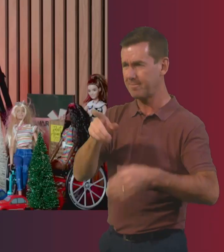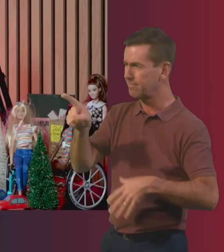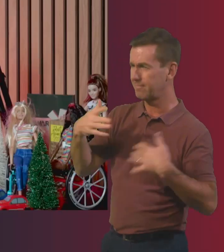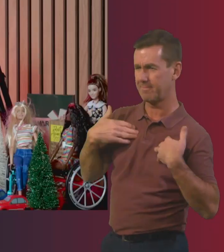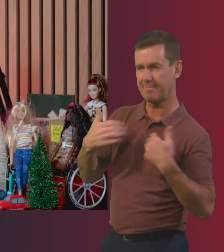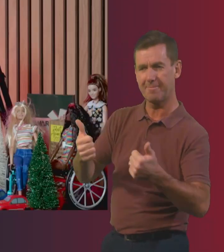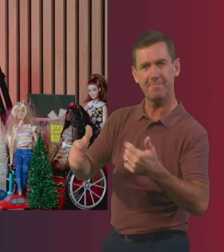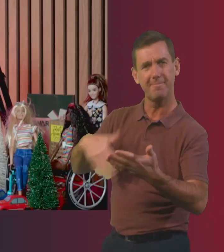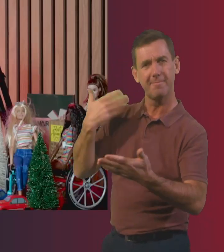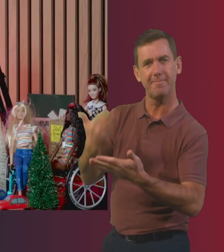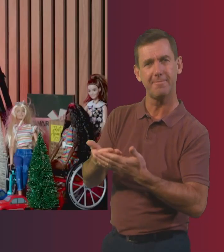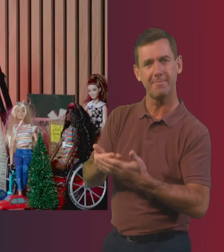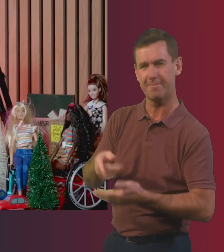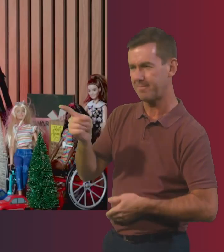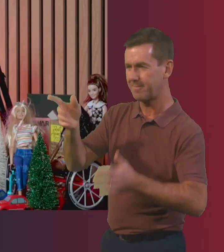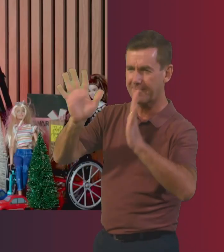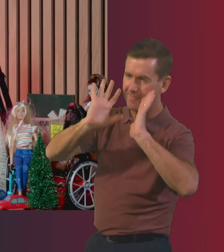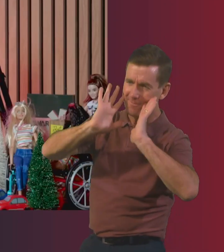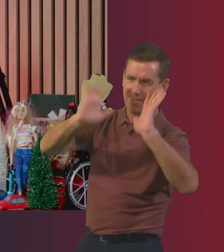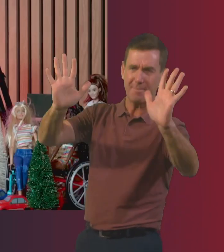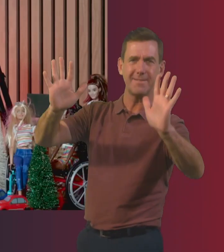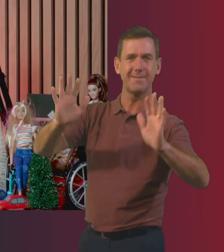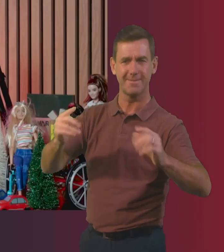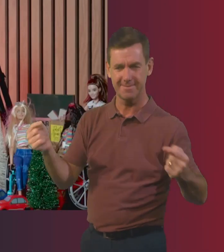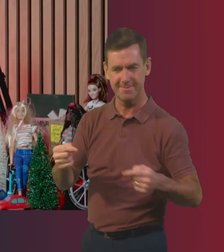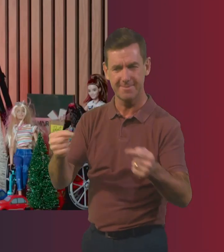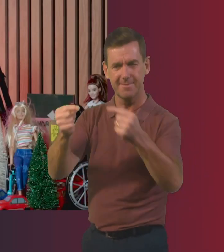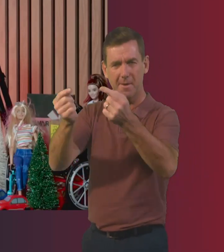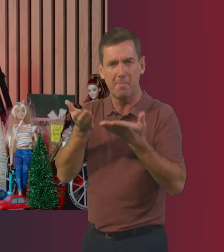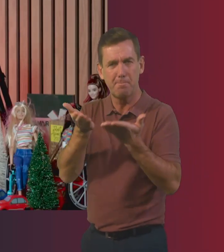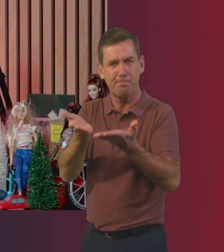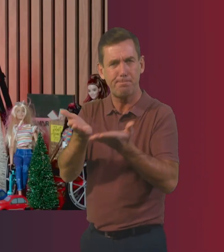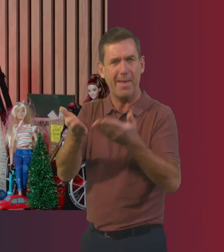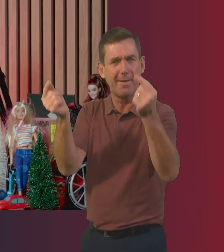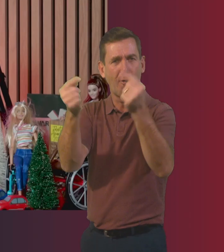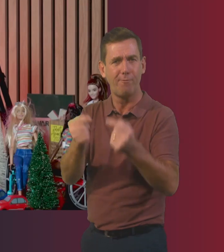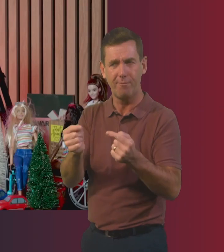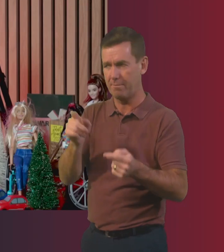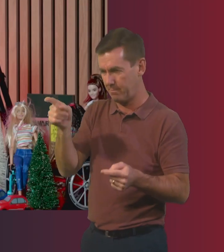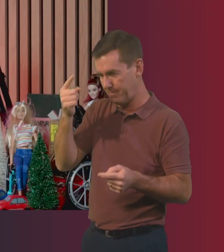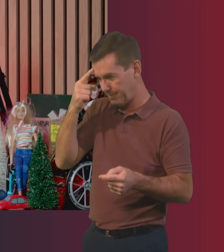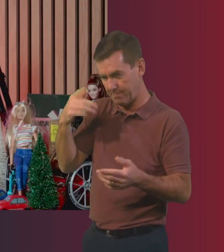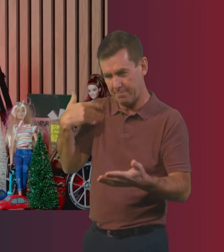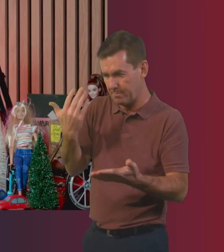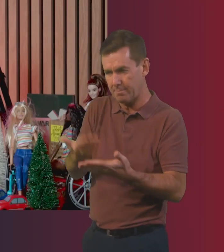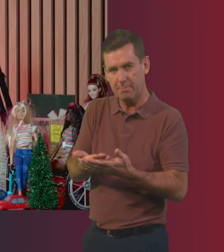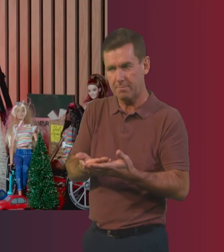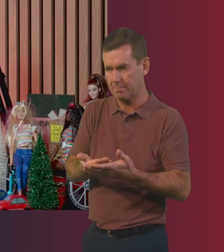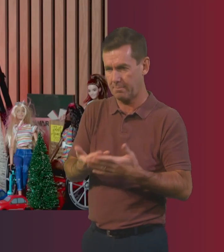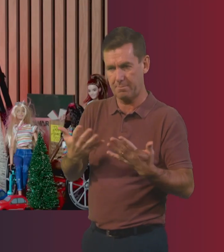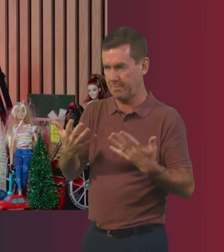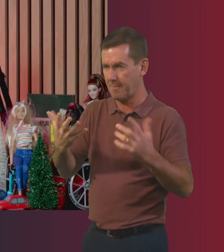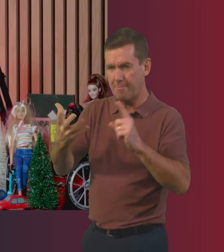have you been ever since your stardom? How have things been? Has it been a roller coaster? Have you kind of taken it with